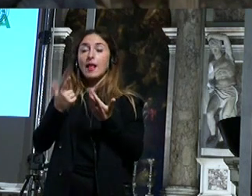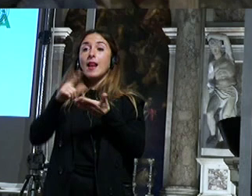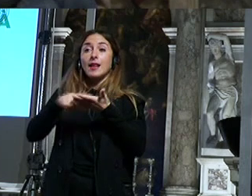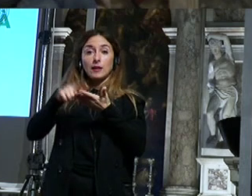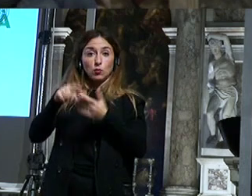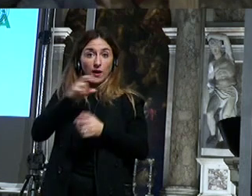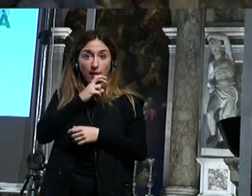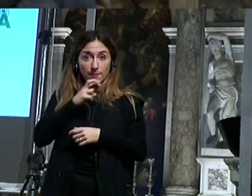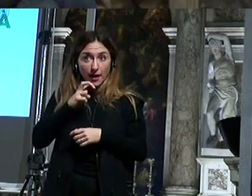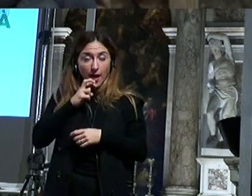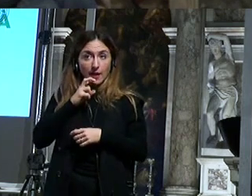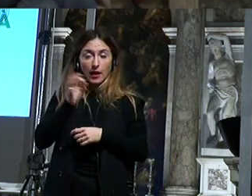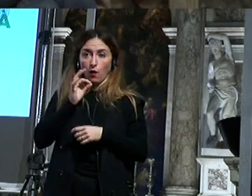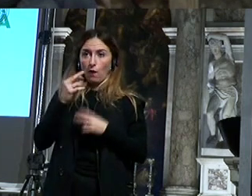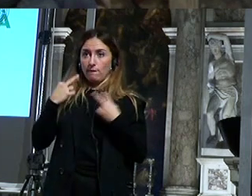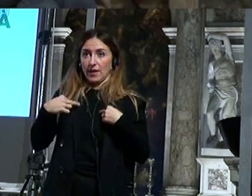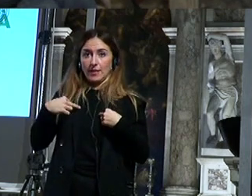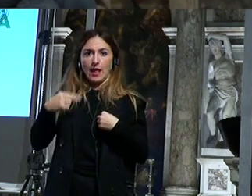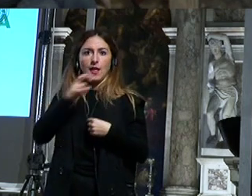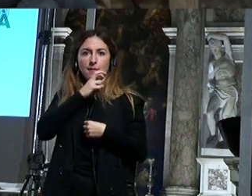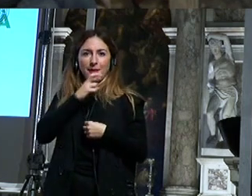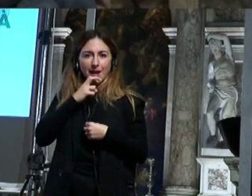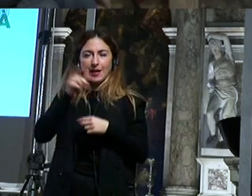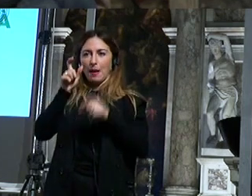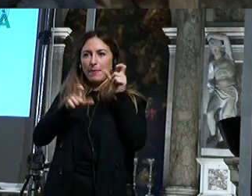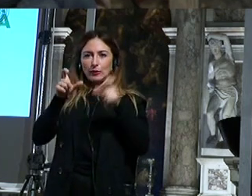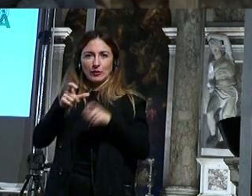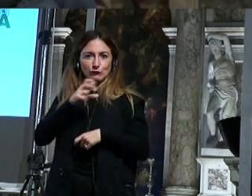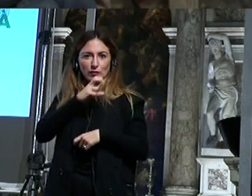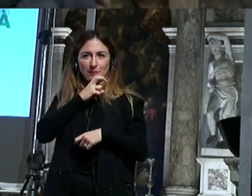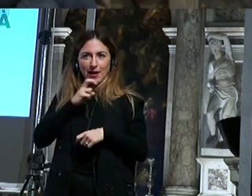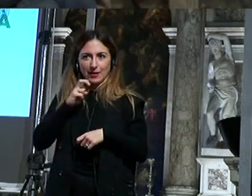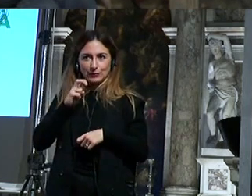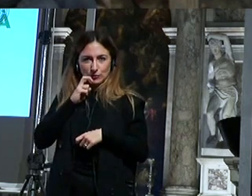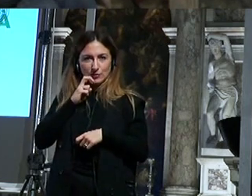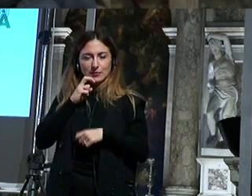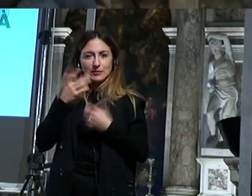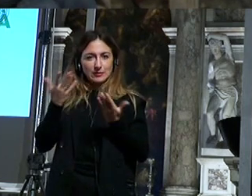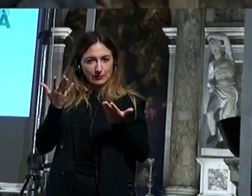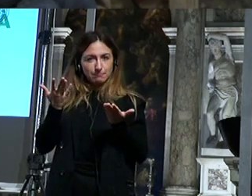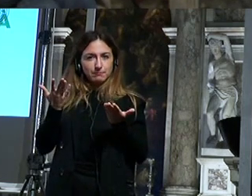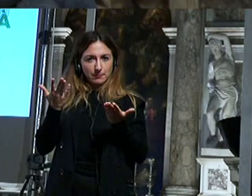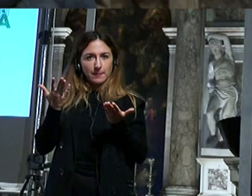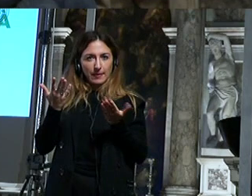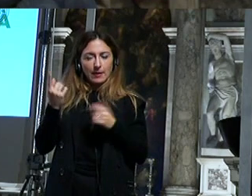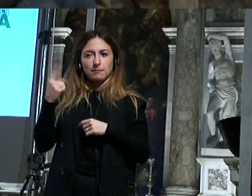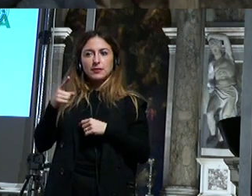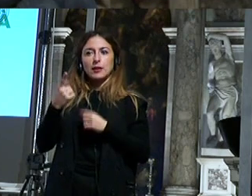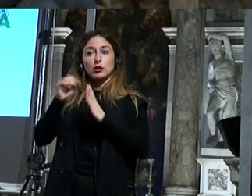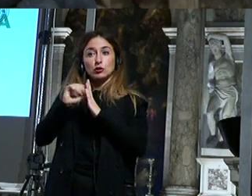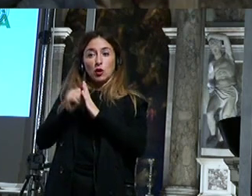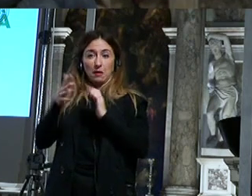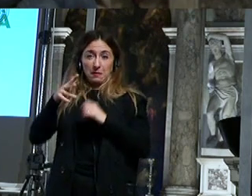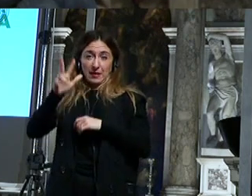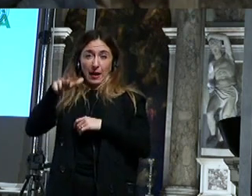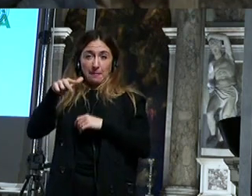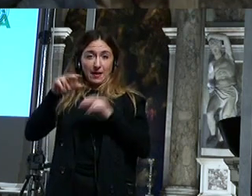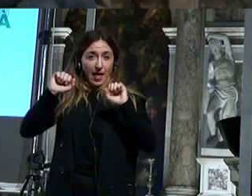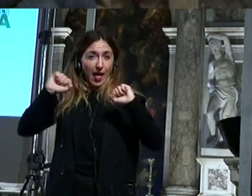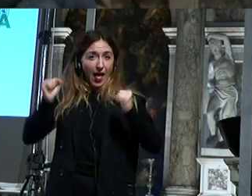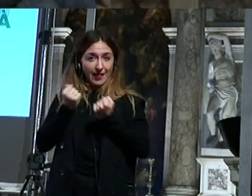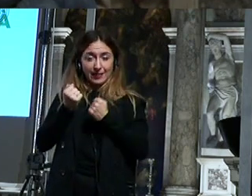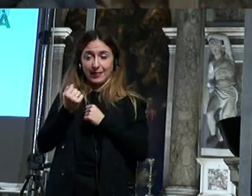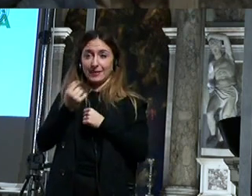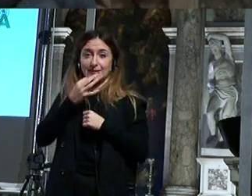life, Jewish characters, we're talking about at least 3,000 years, if not more. So it's not a little bit of past, you know,